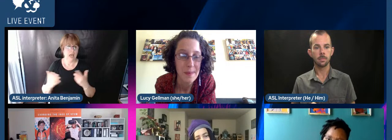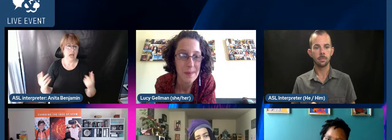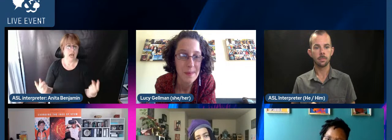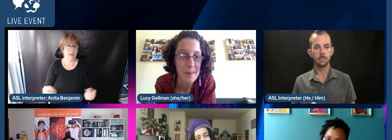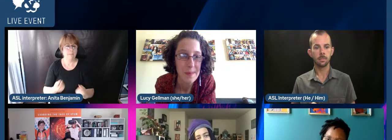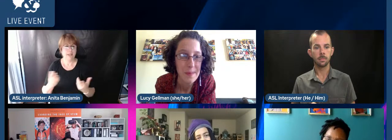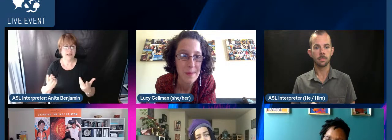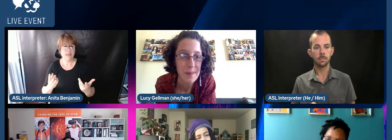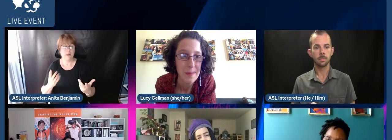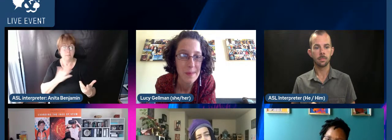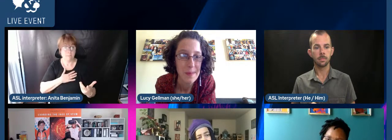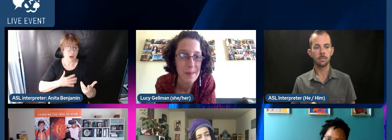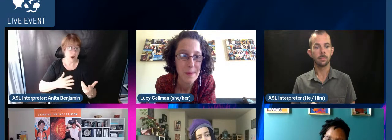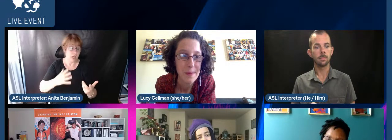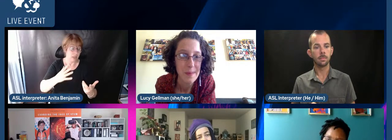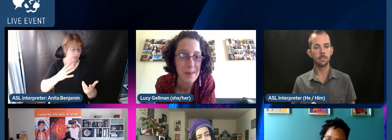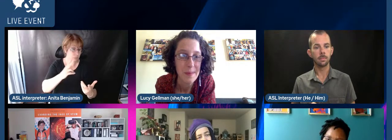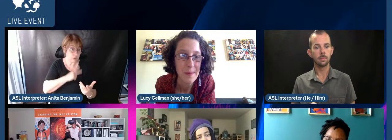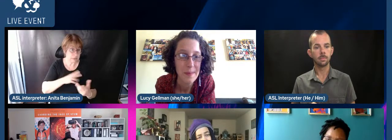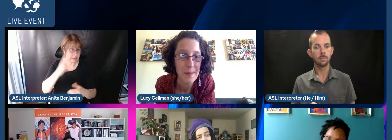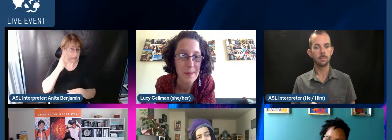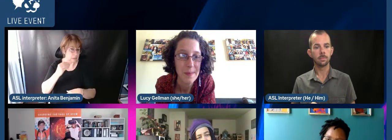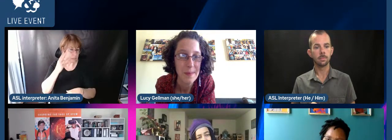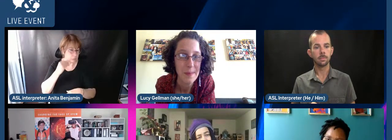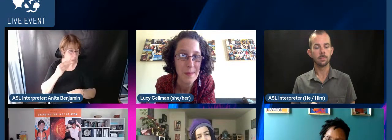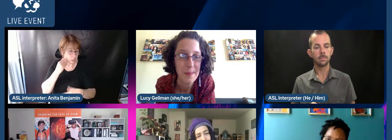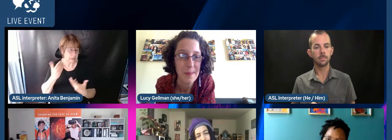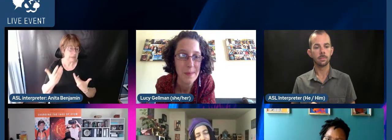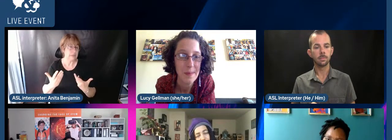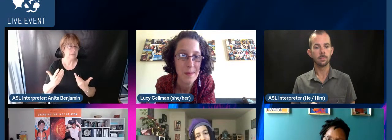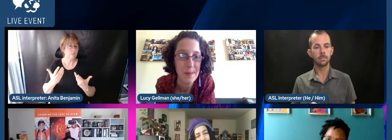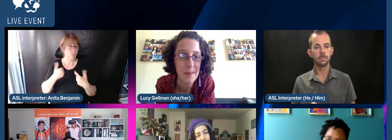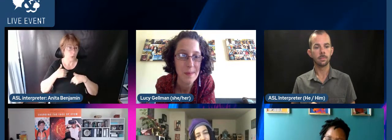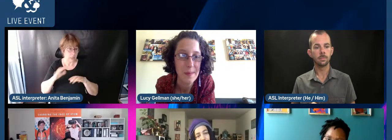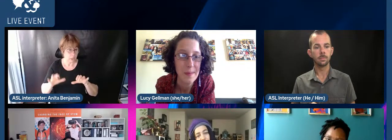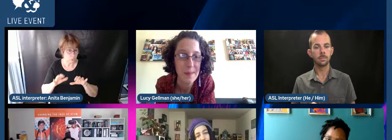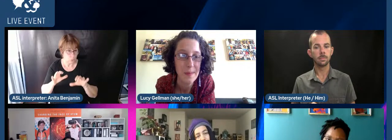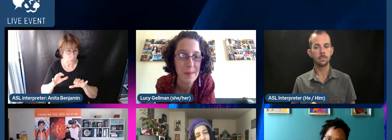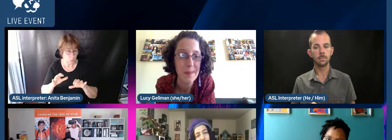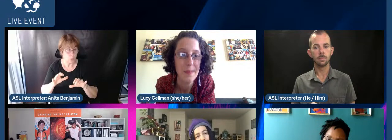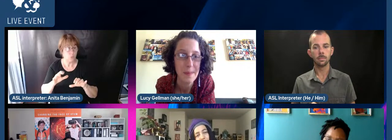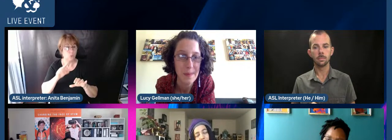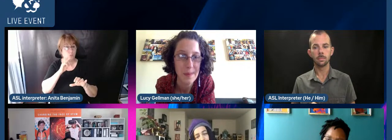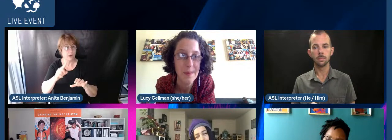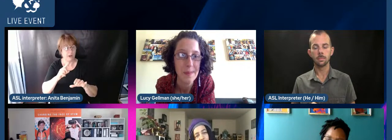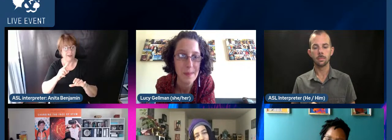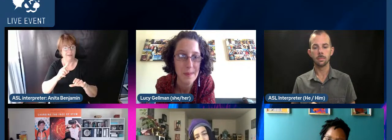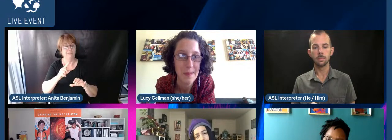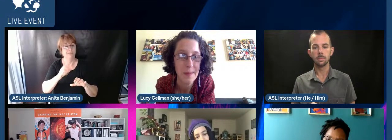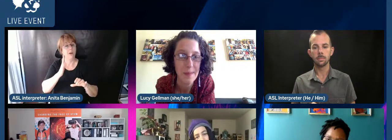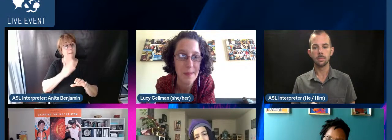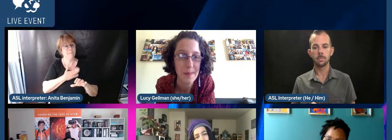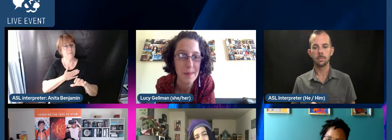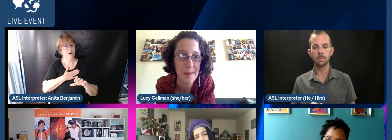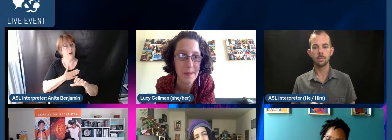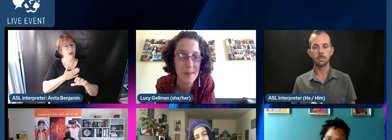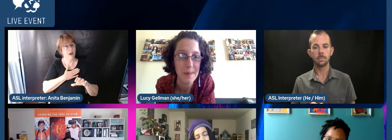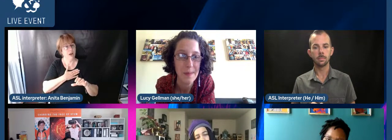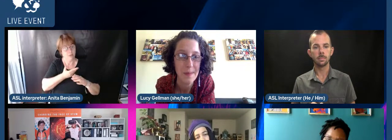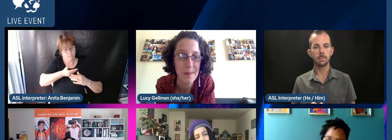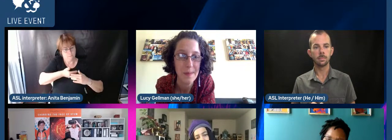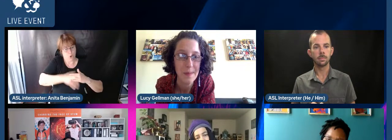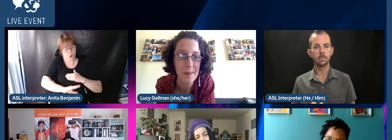personal experience. What I do, I was born to do, right? So I wrote and